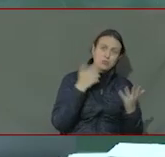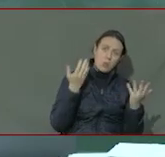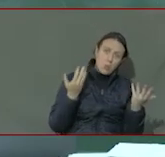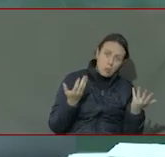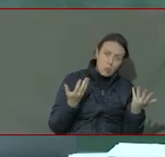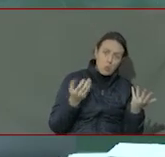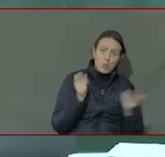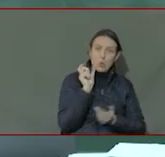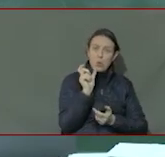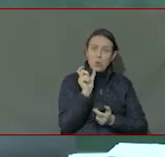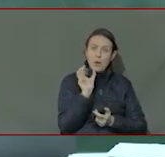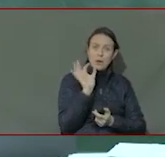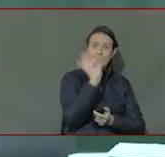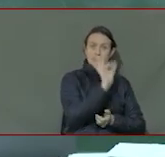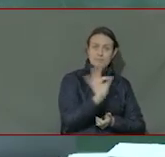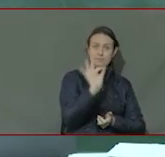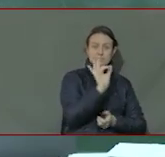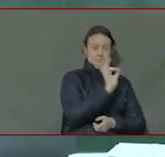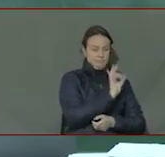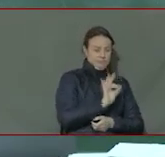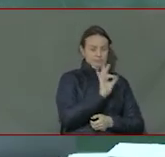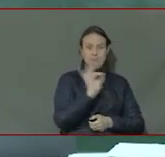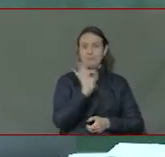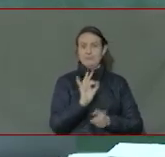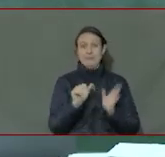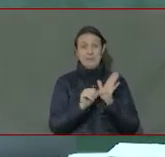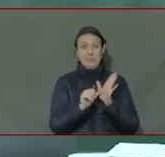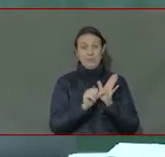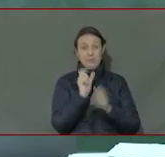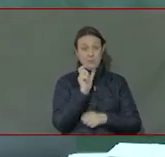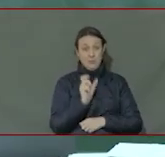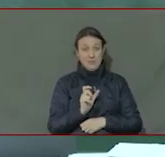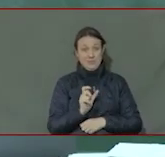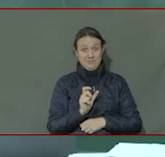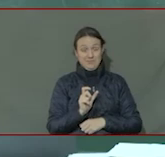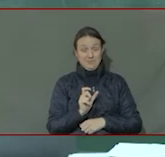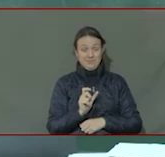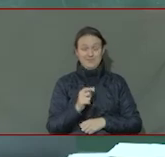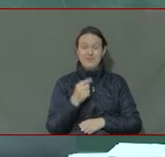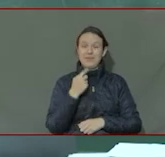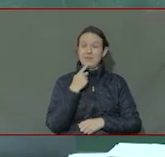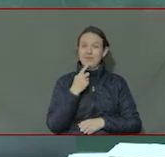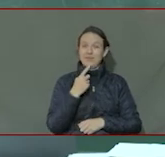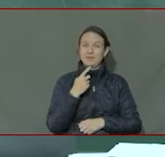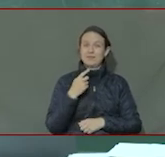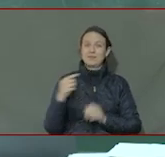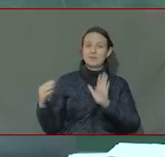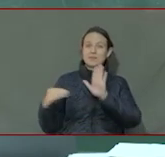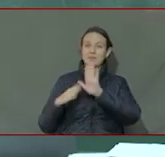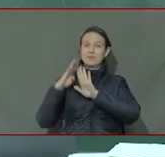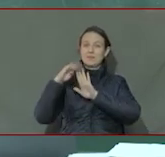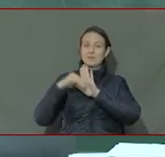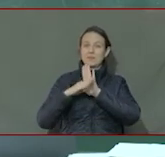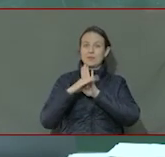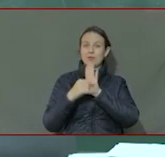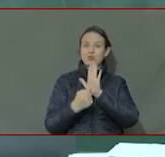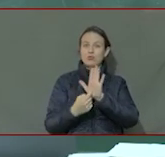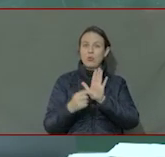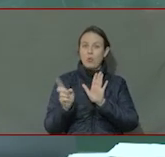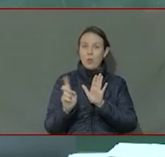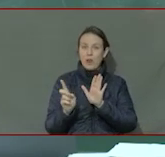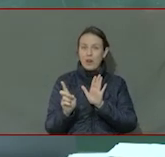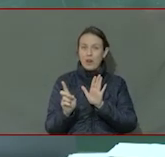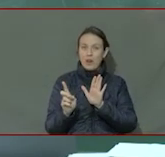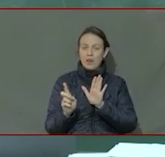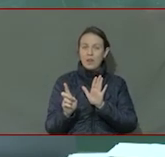words, the key words. What will we circle? Let's have a look. It says here, the graphs below show the effects of eating